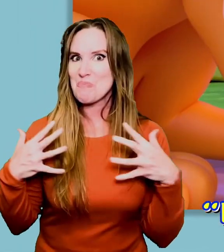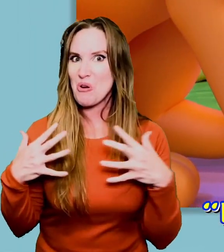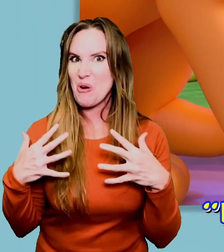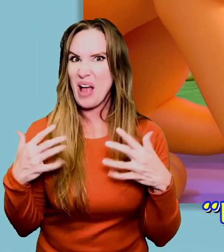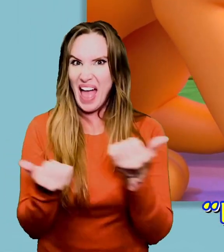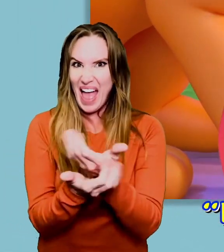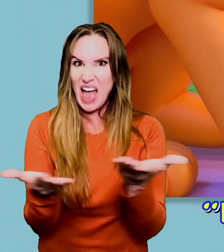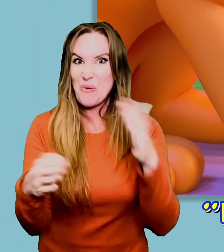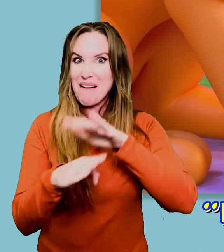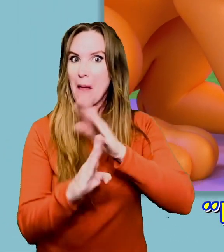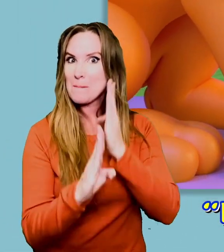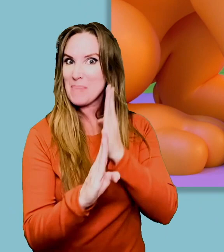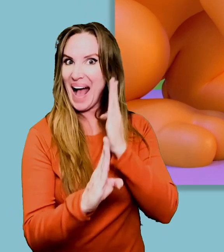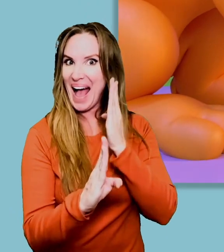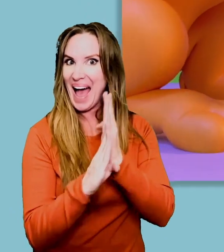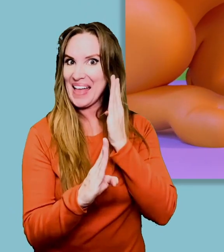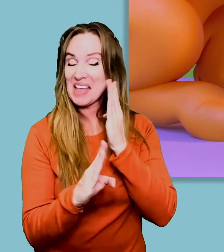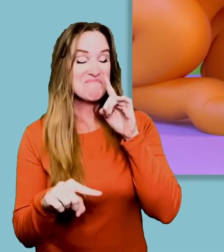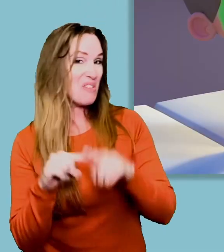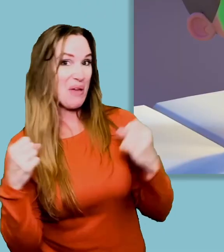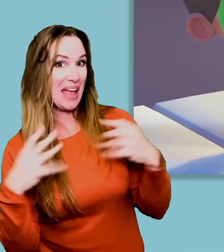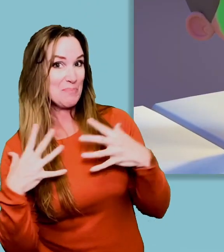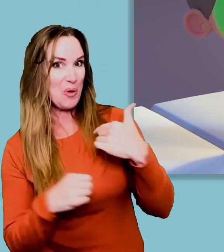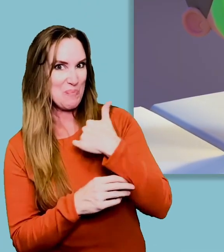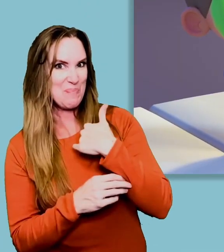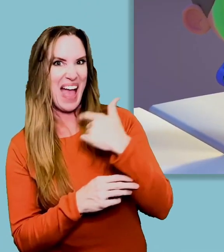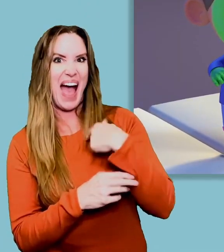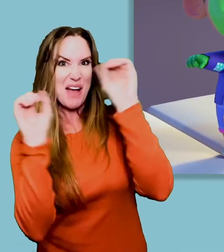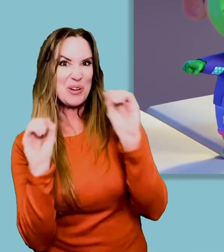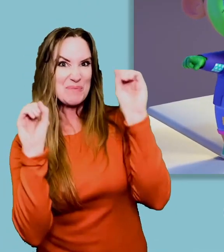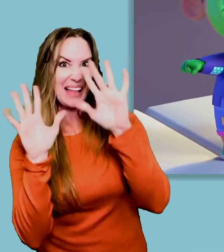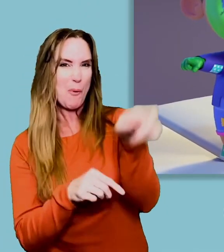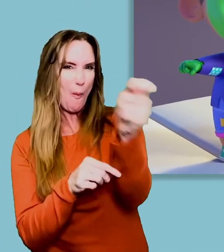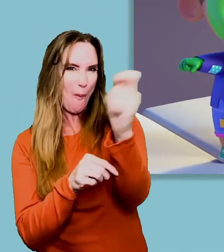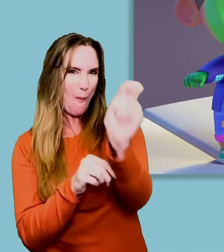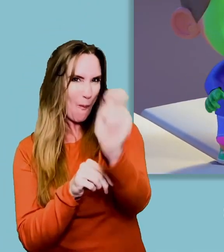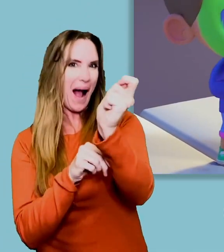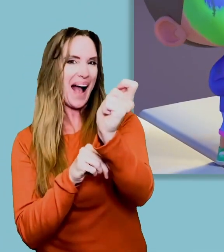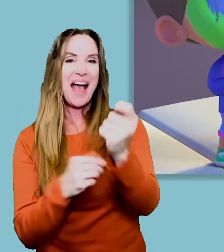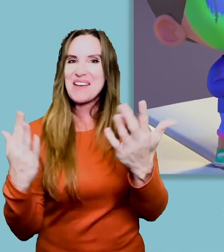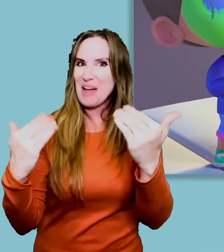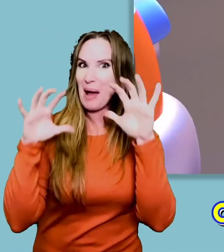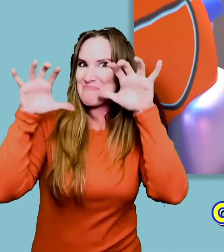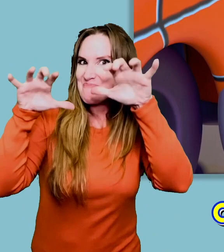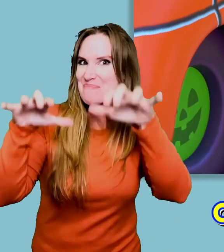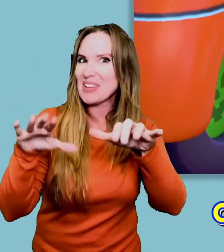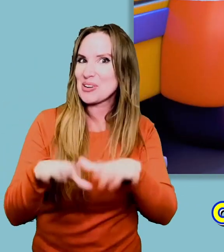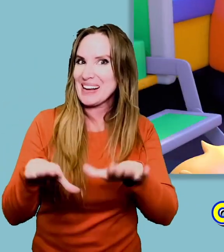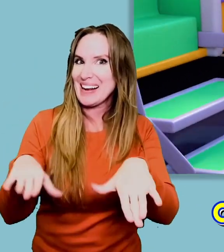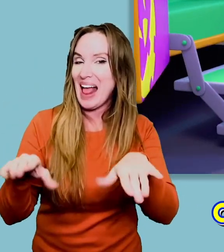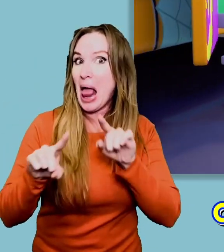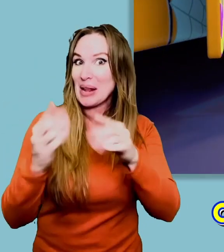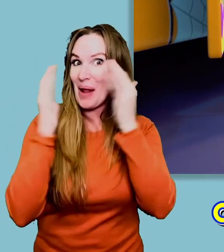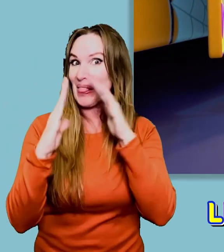I'm ready to spook everyone on the bus. You can't spook me or I'll cast a spell on you. Come on,